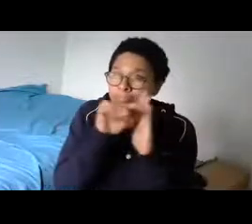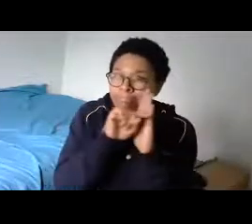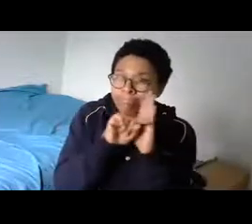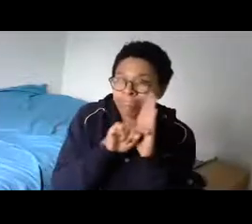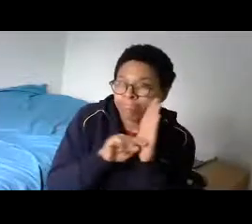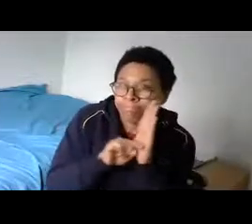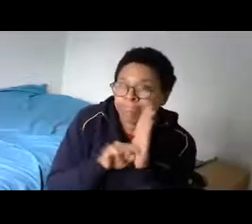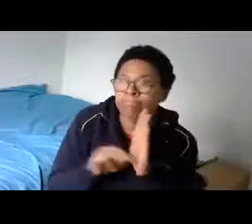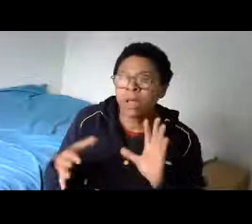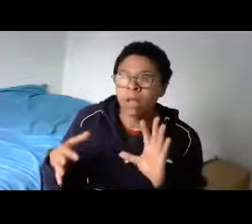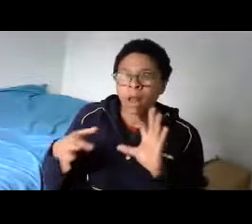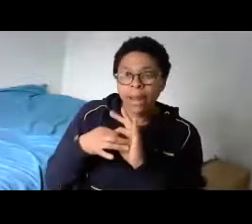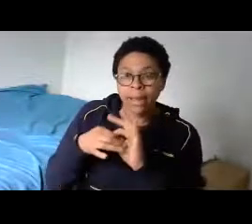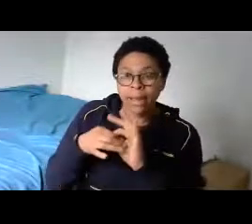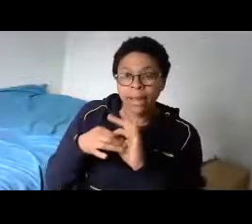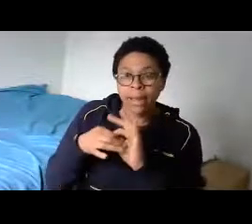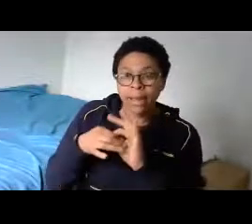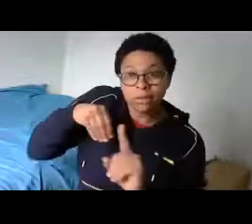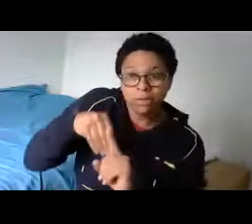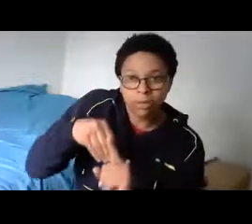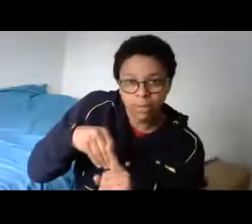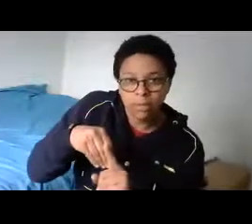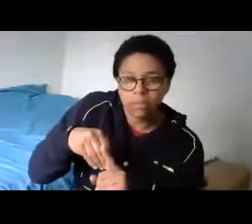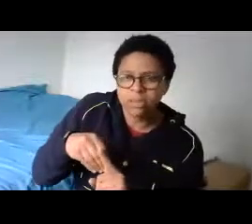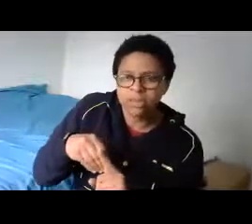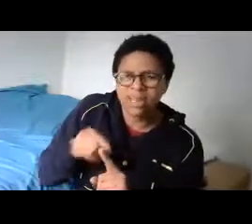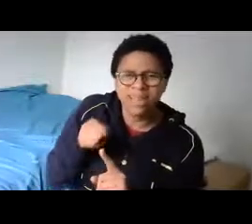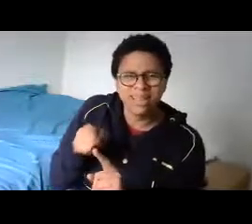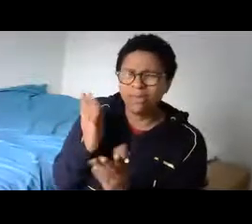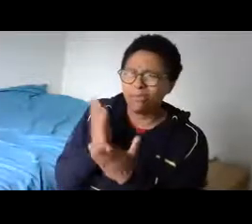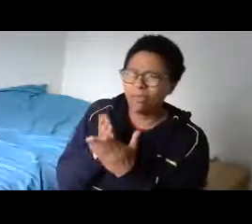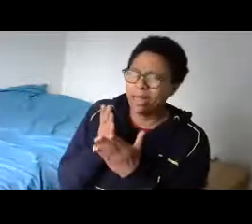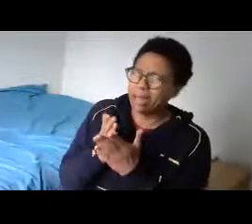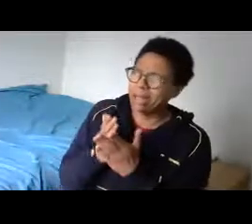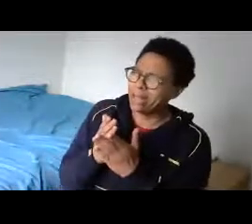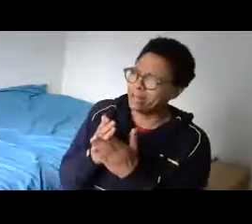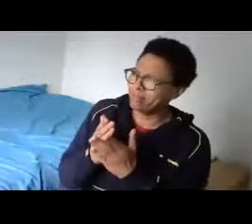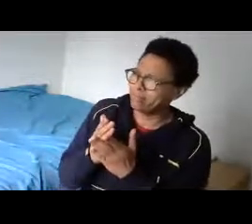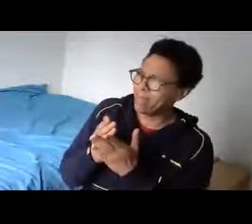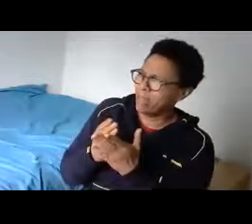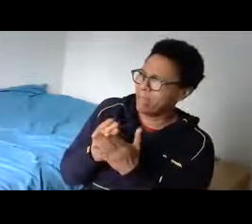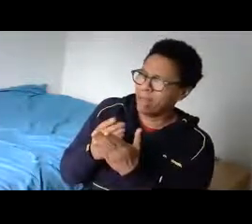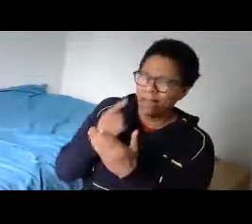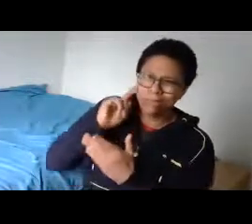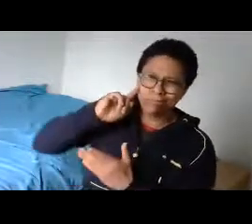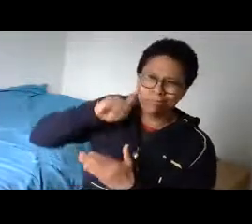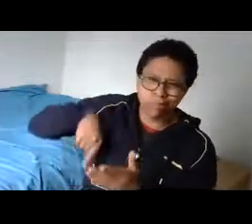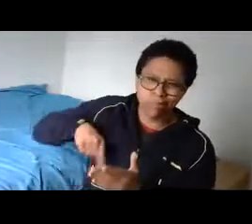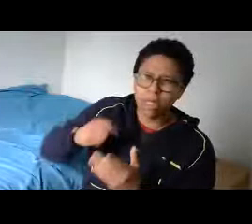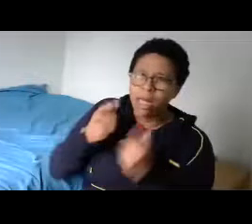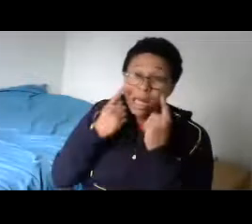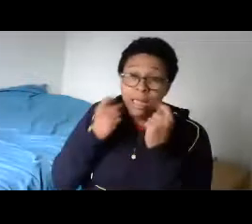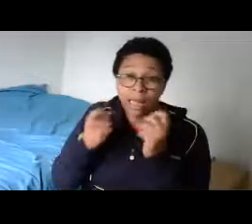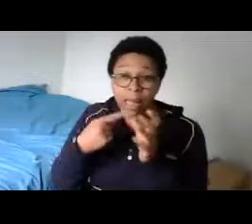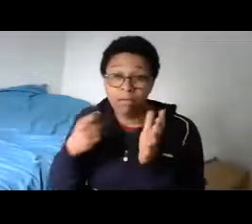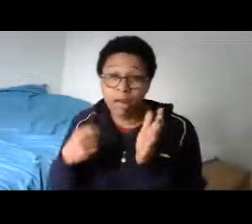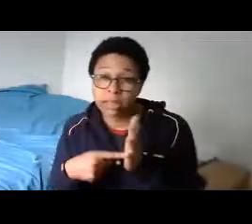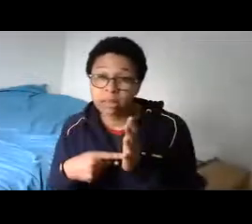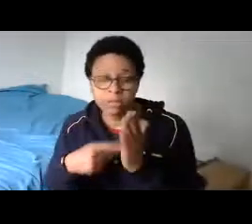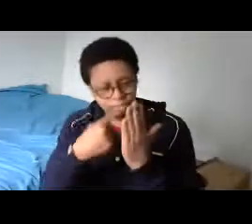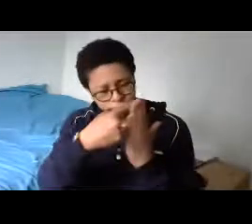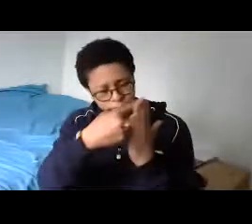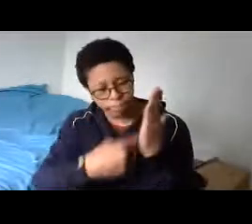payments, and this is really kind of contradicts the CARE Act guidance and the CARE